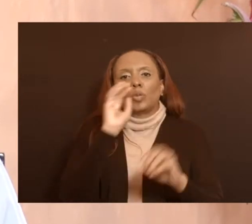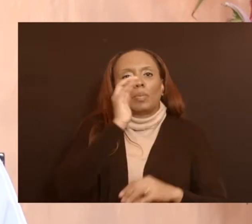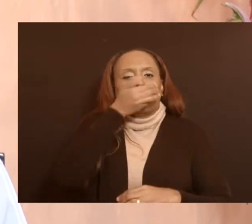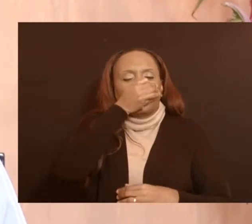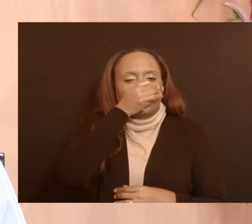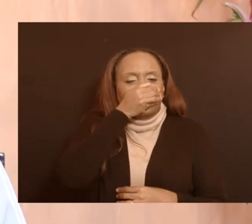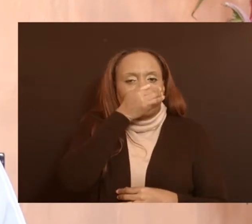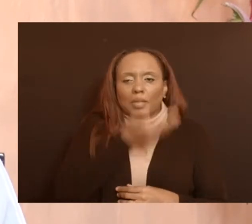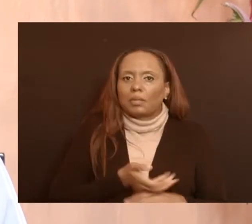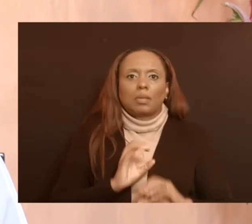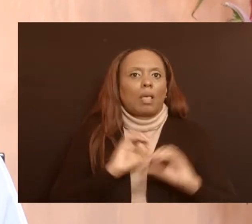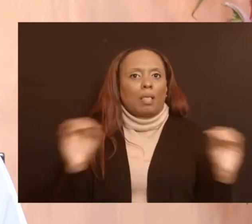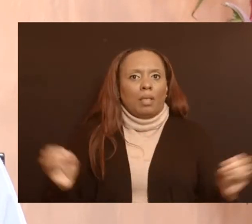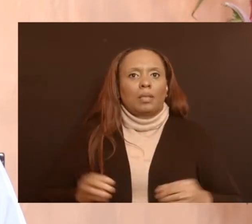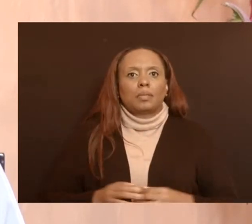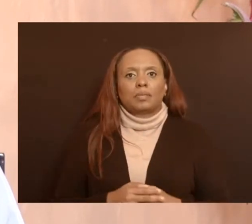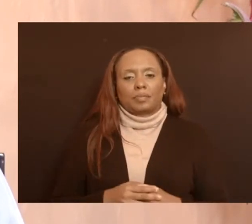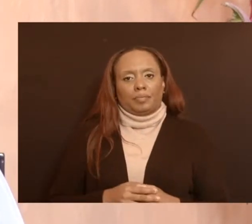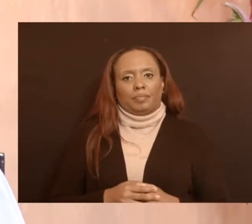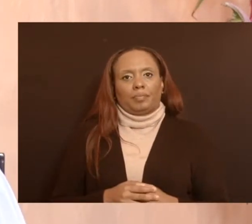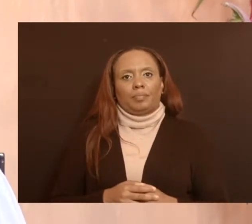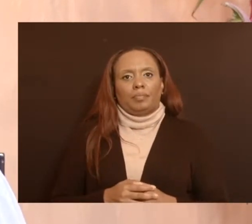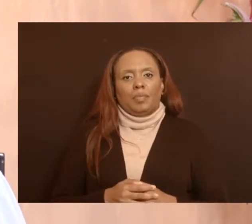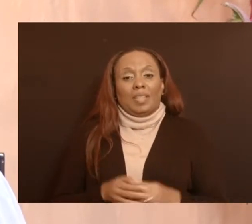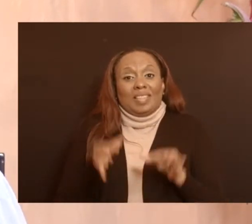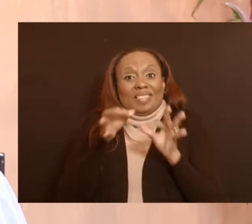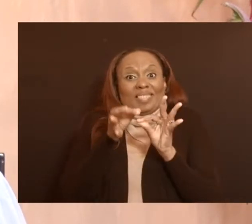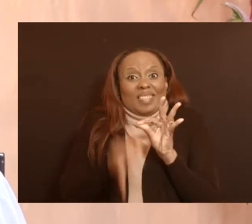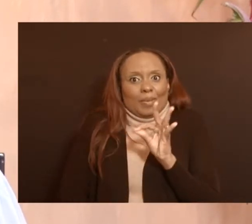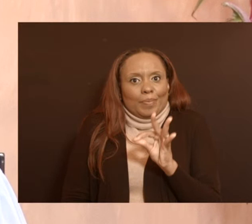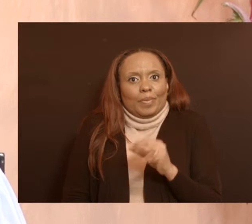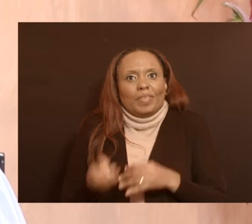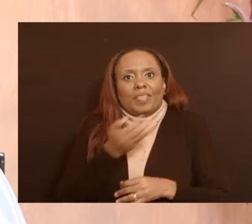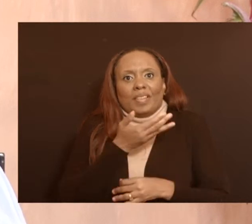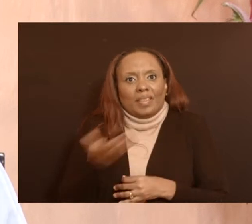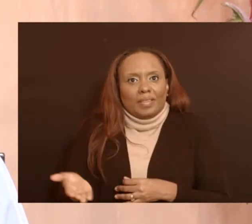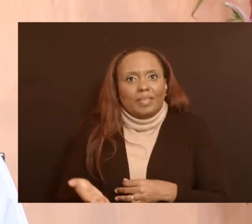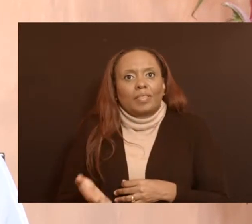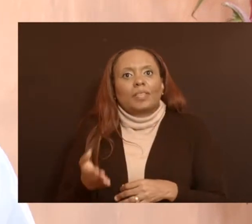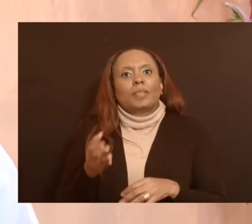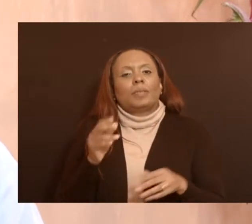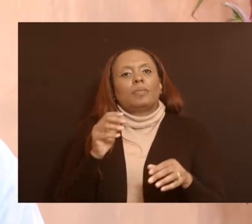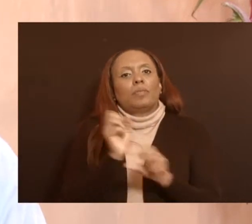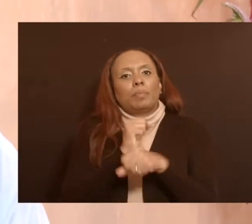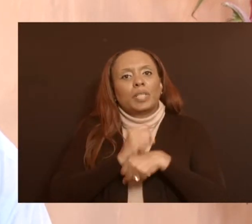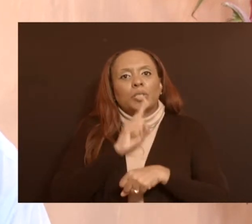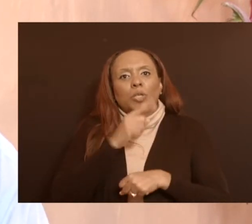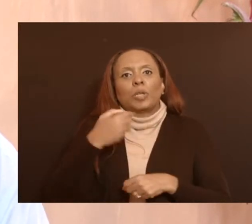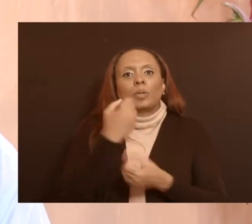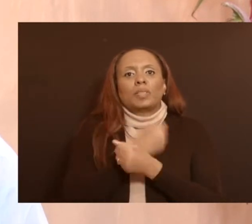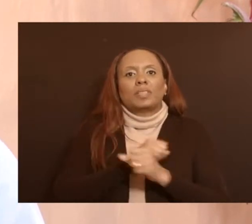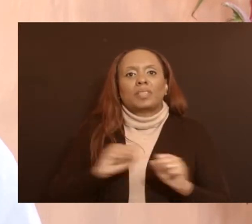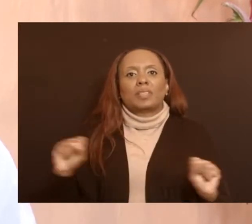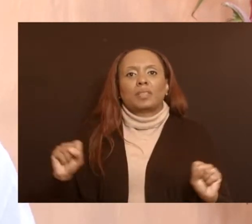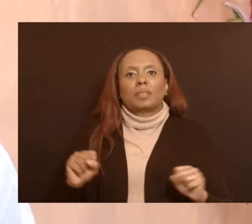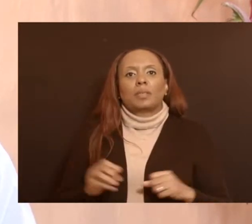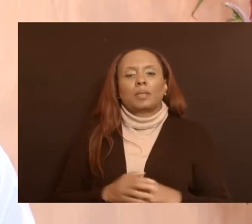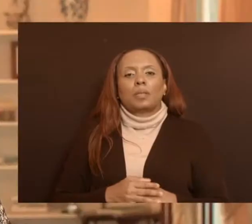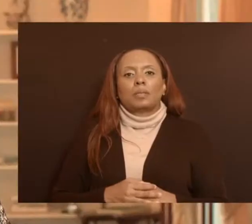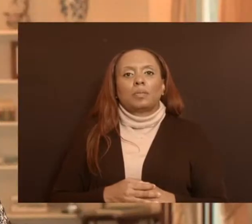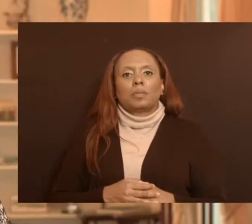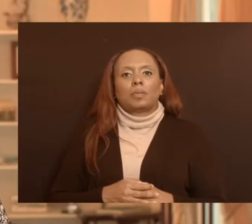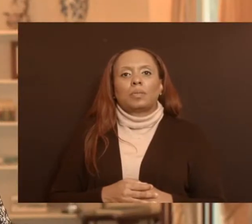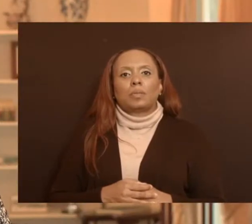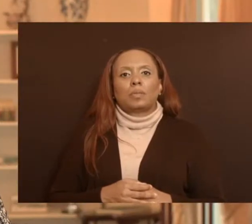those remarks, because it is the foundational things that will keep us afloat. We have time for just one